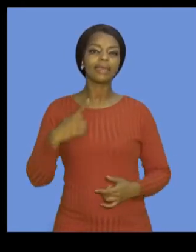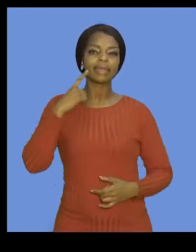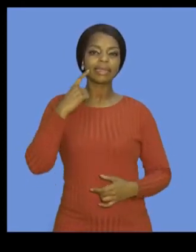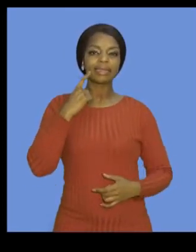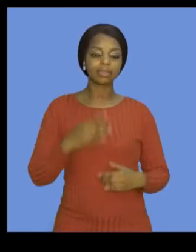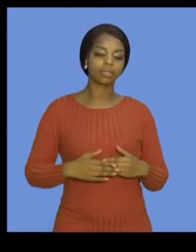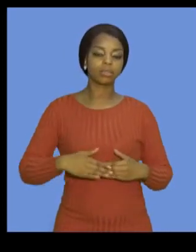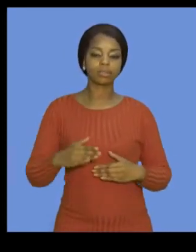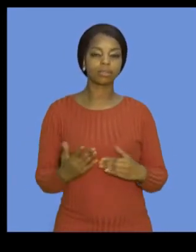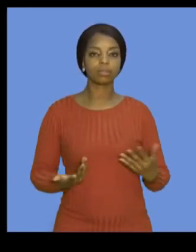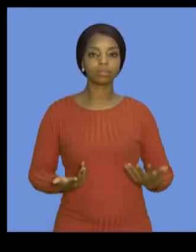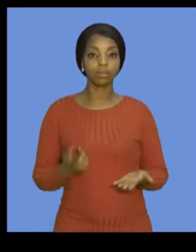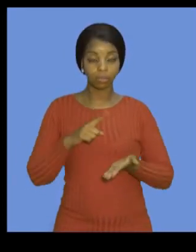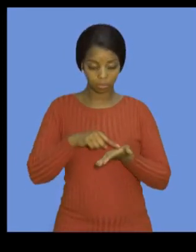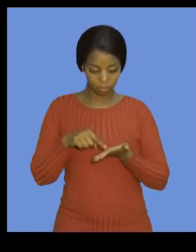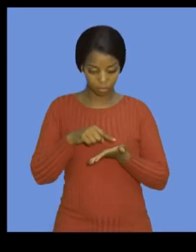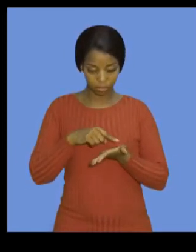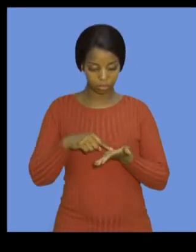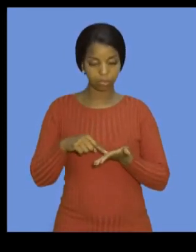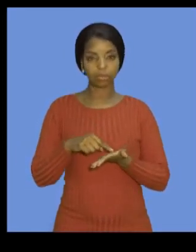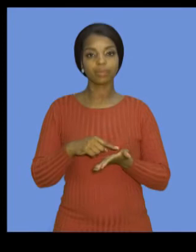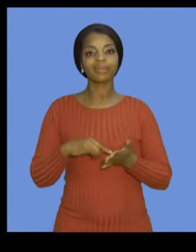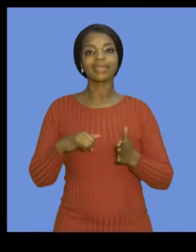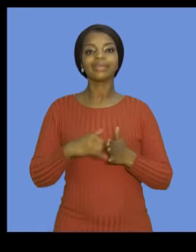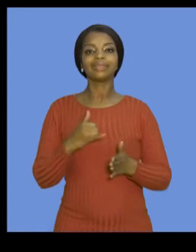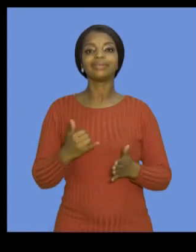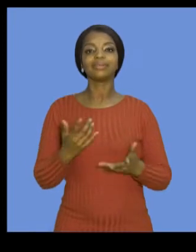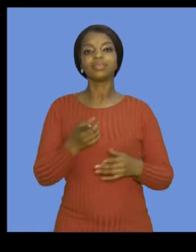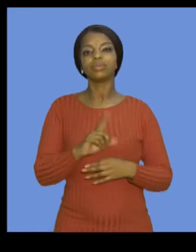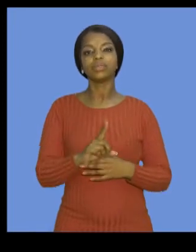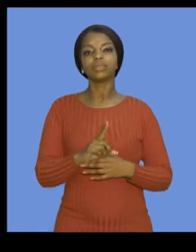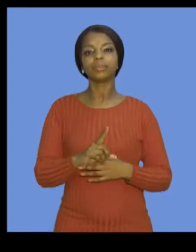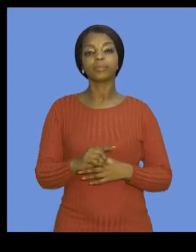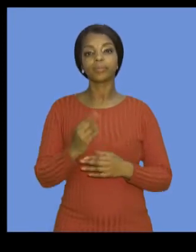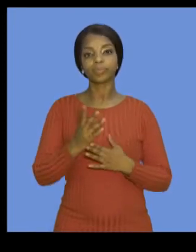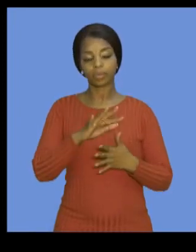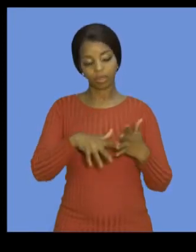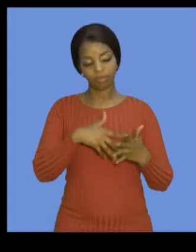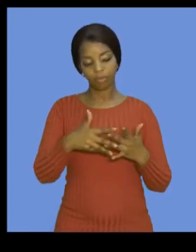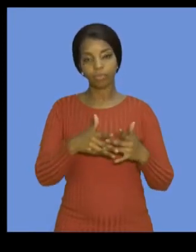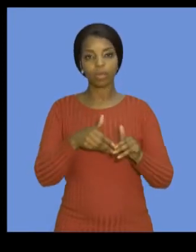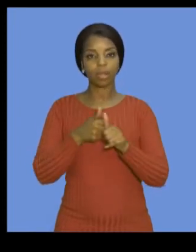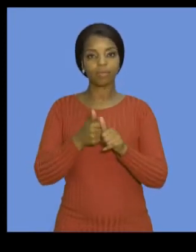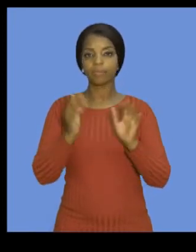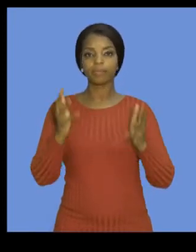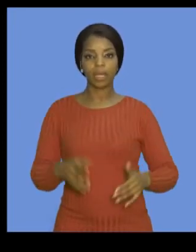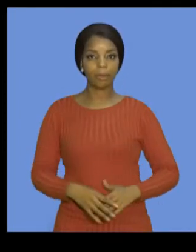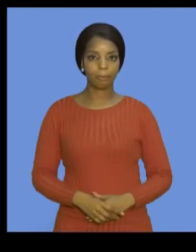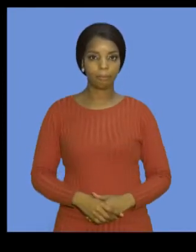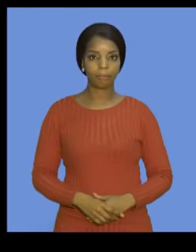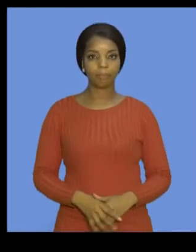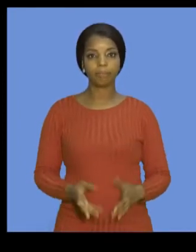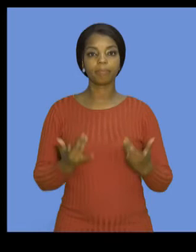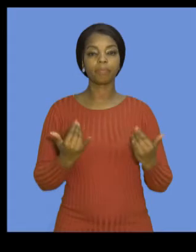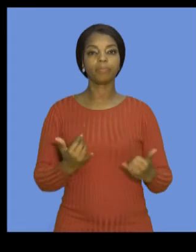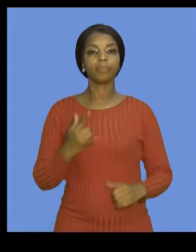we are calculating, we just go to the formula, punch in the values. You just need to know what is what on the formula. Let's